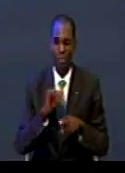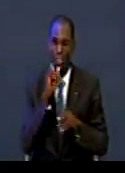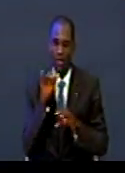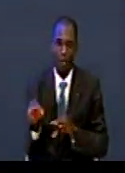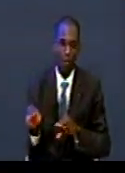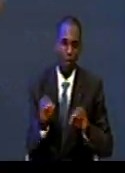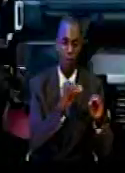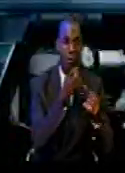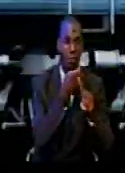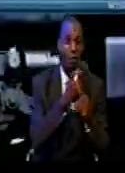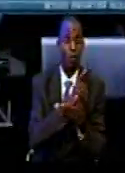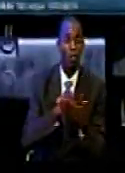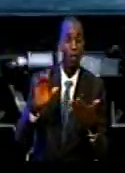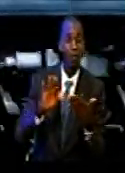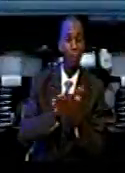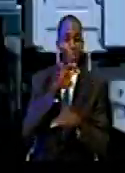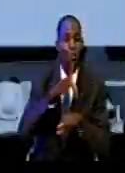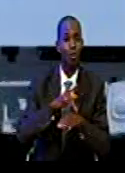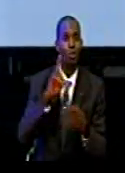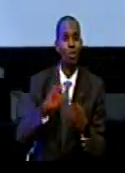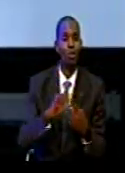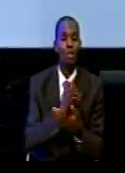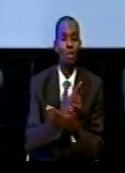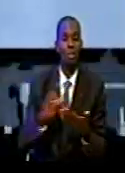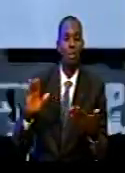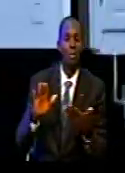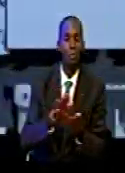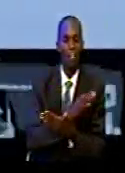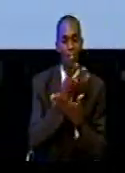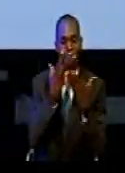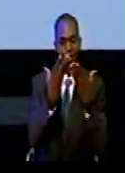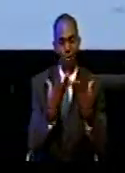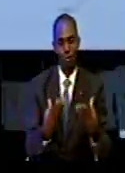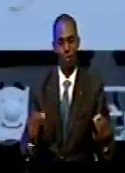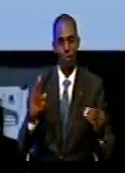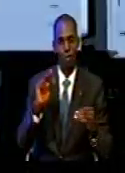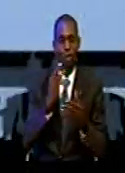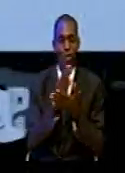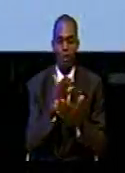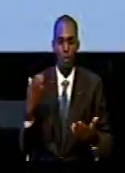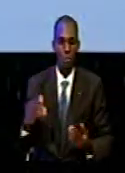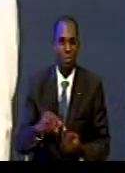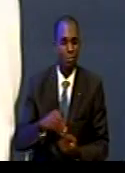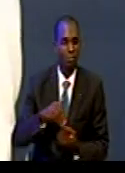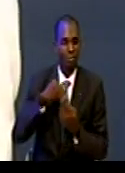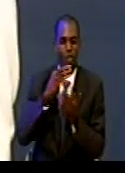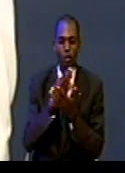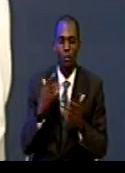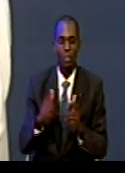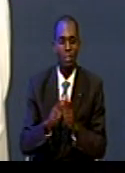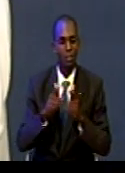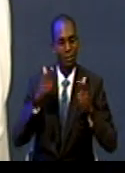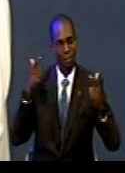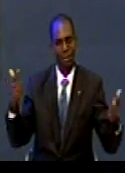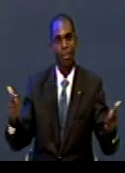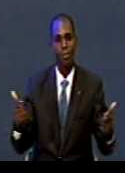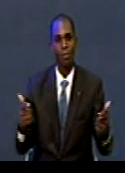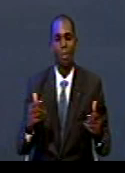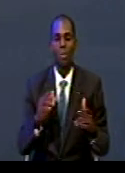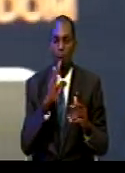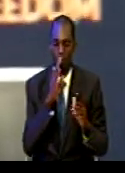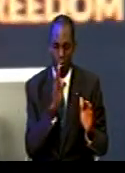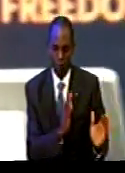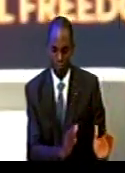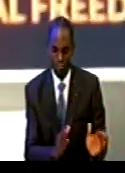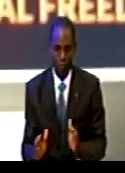begin in your life. The train is moving from divine touch to divine solution. Something spectacular,